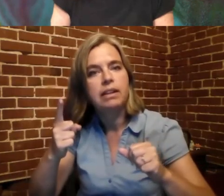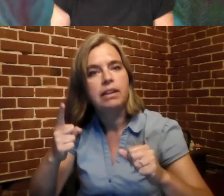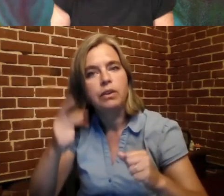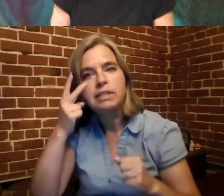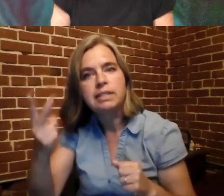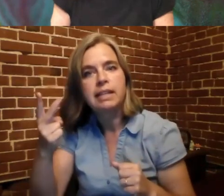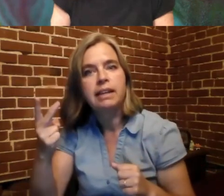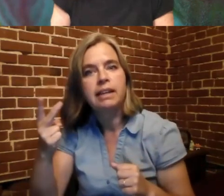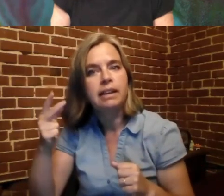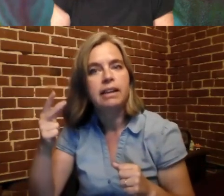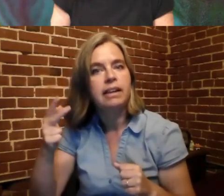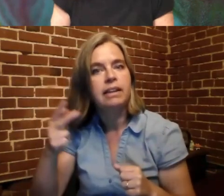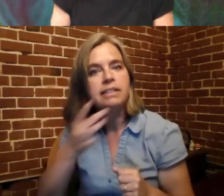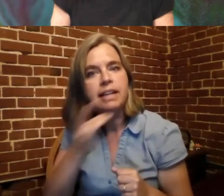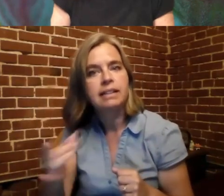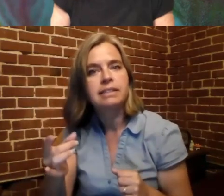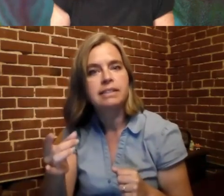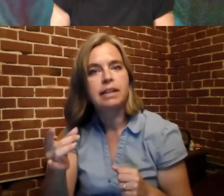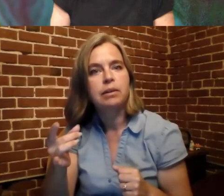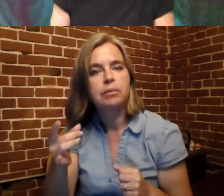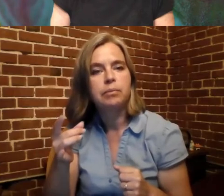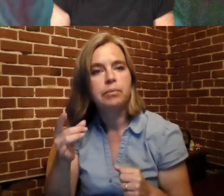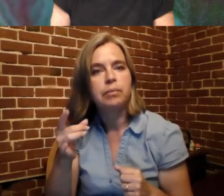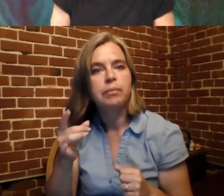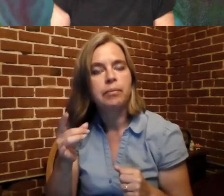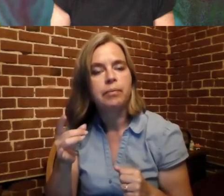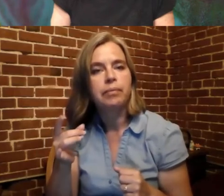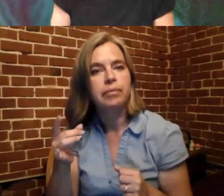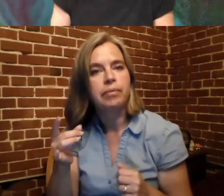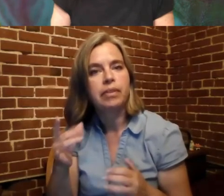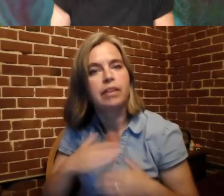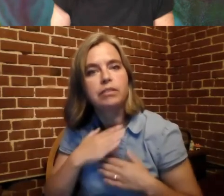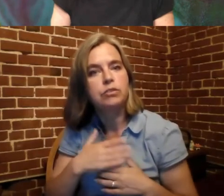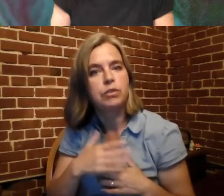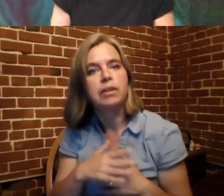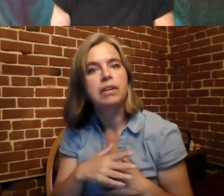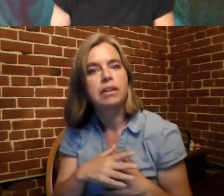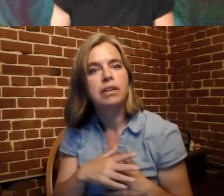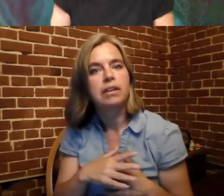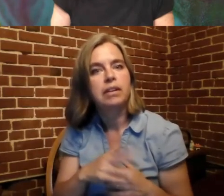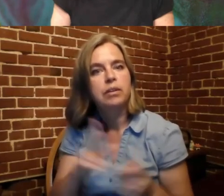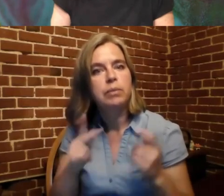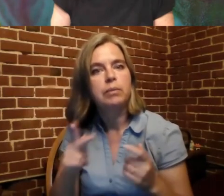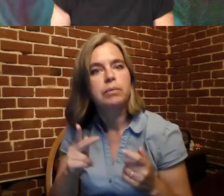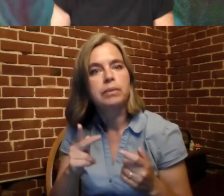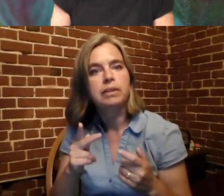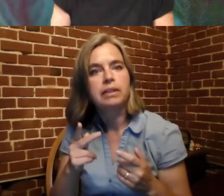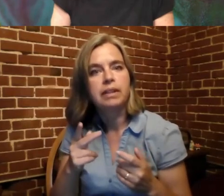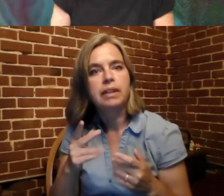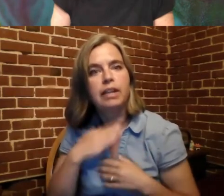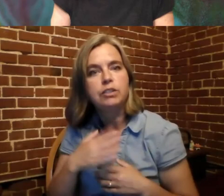and looking at them and tasting them and enjoying them that way too. And people have been enjoying them literally for thousands of years,